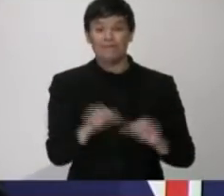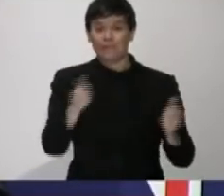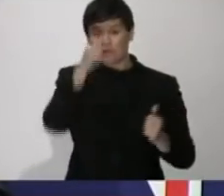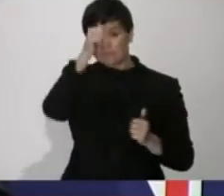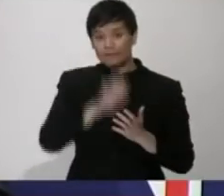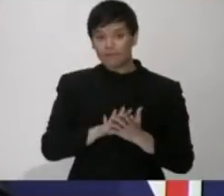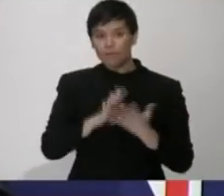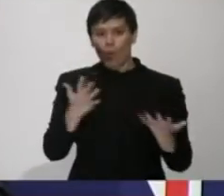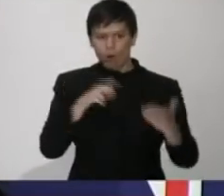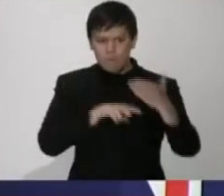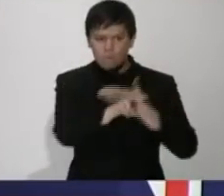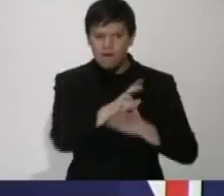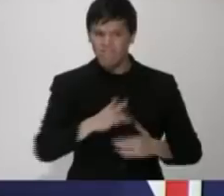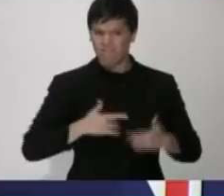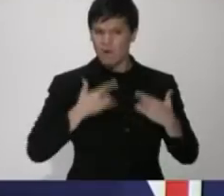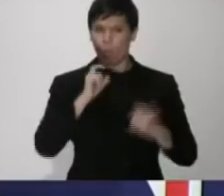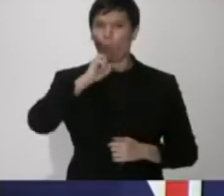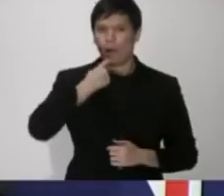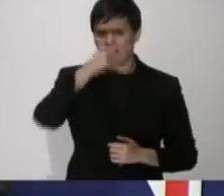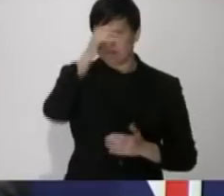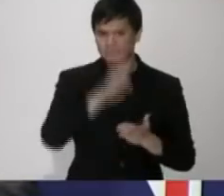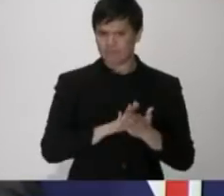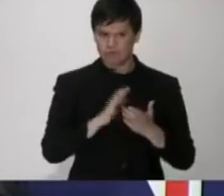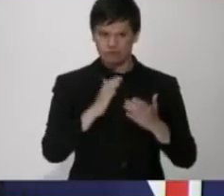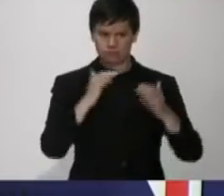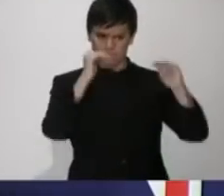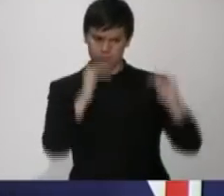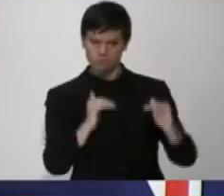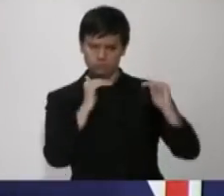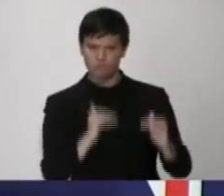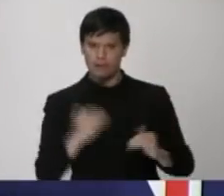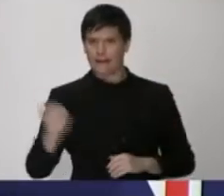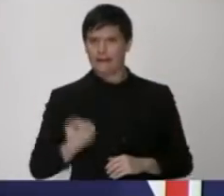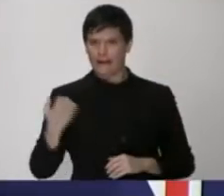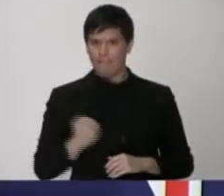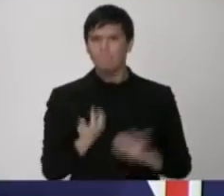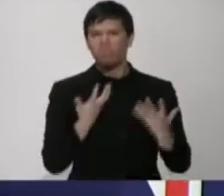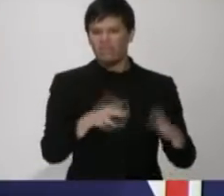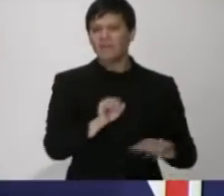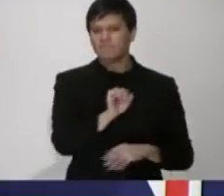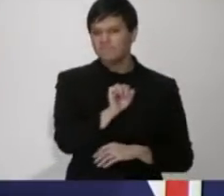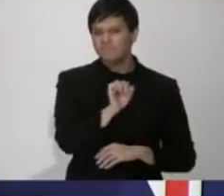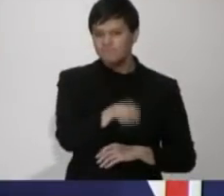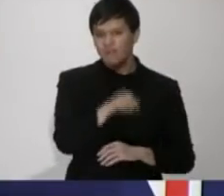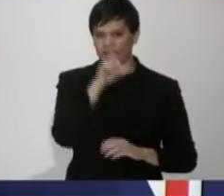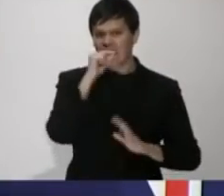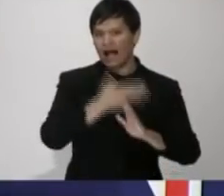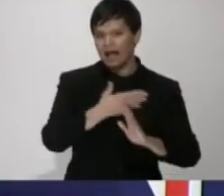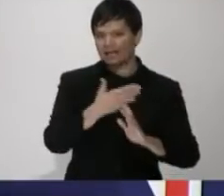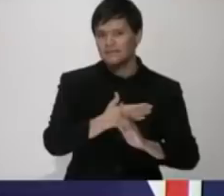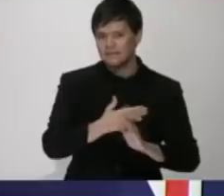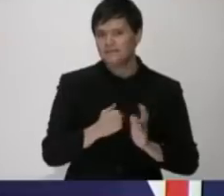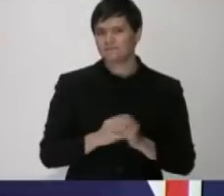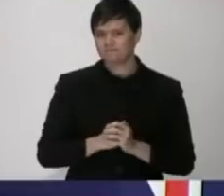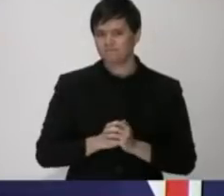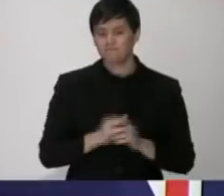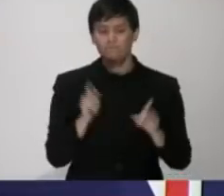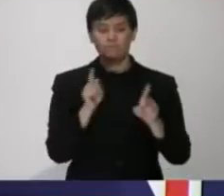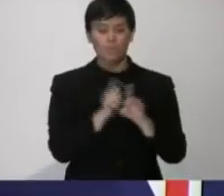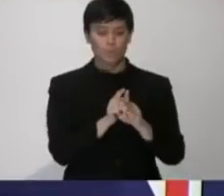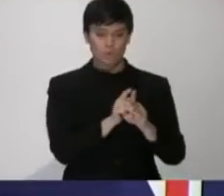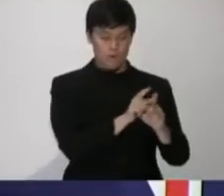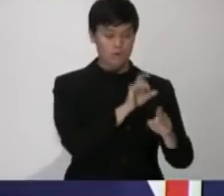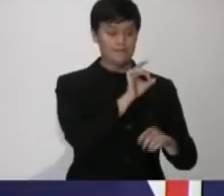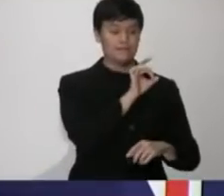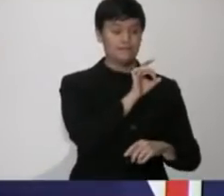14 days or forward? Yes, that's right. And obviously, so it's you have to nominate one period of 14 days within that